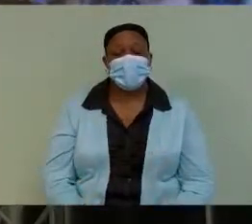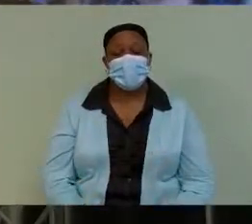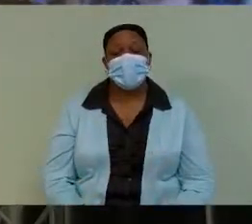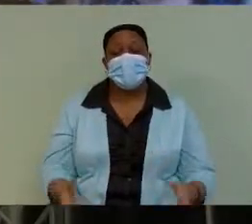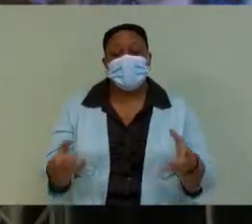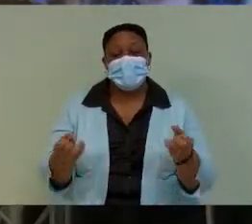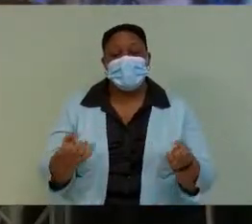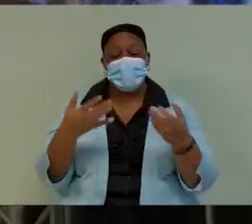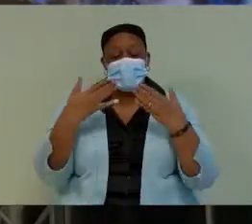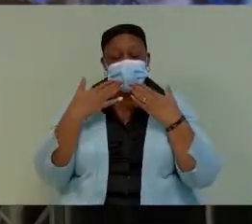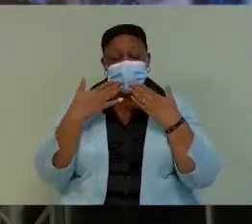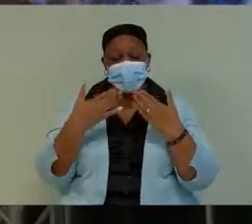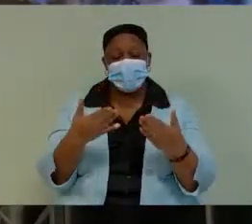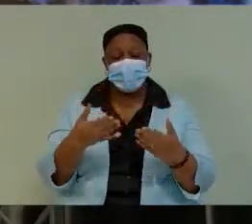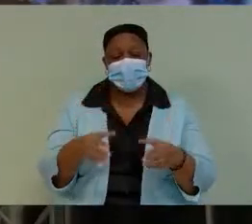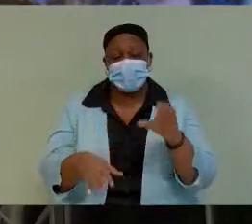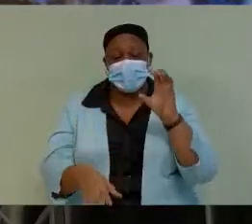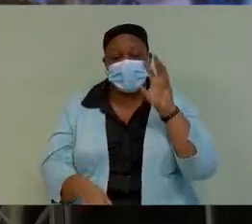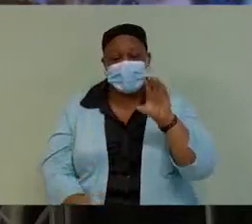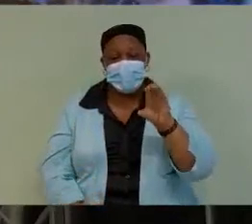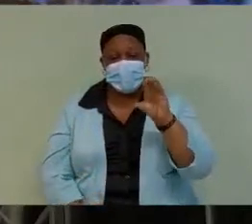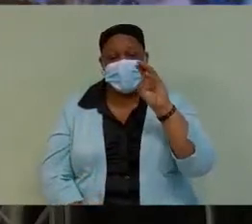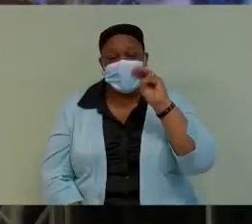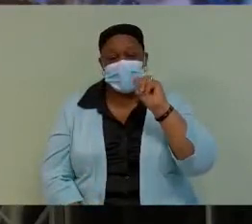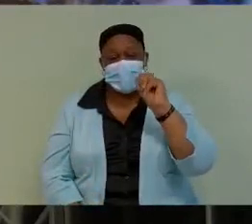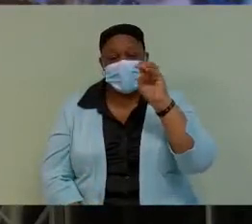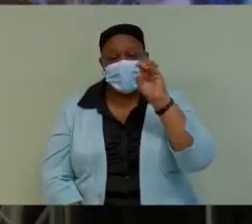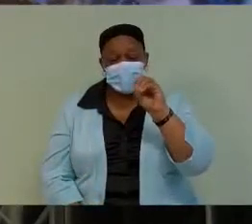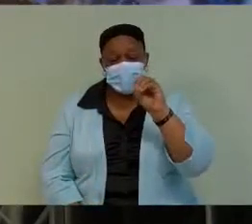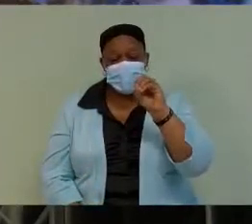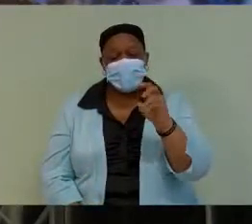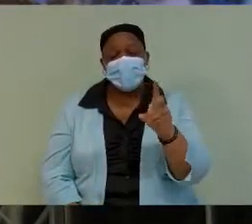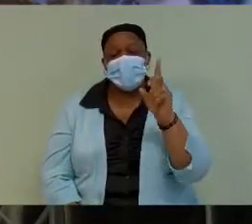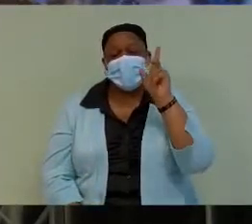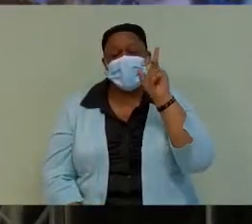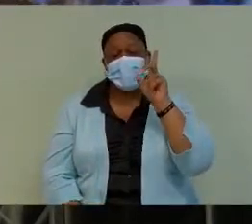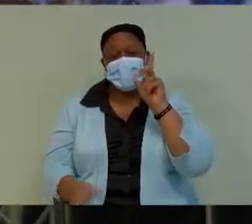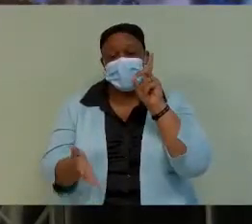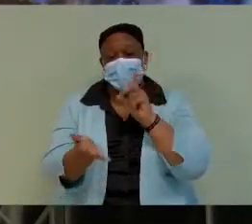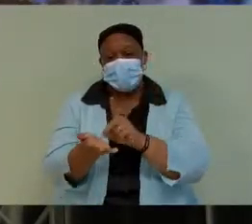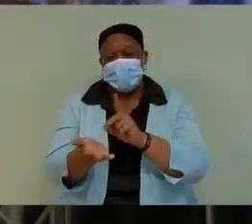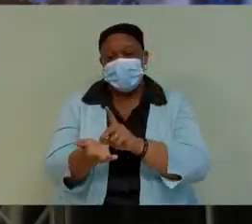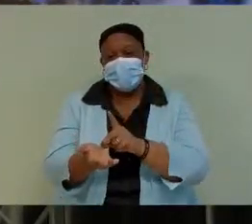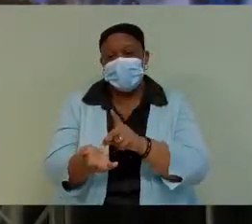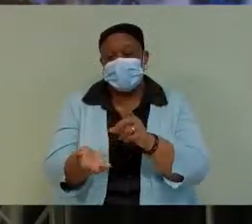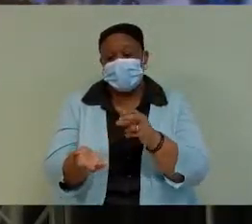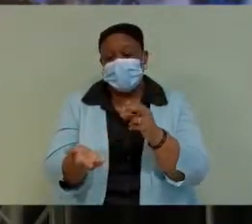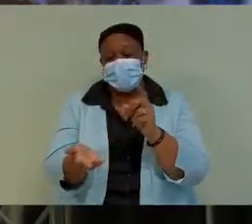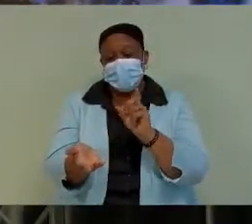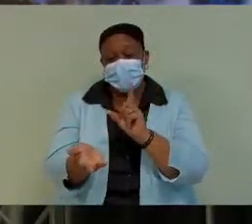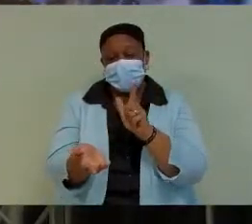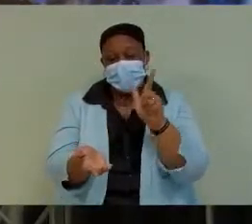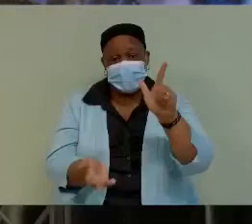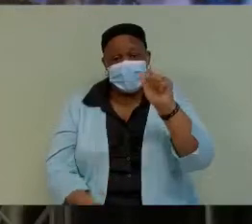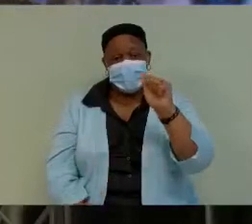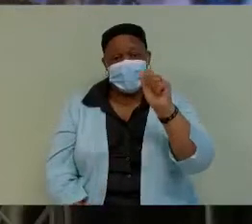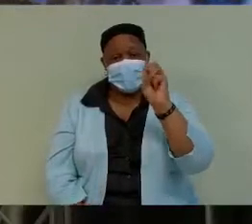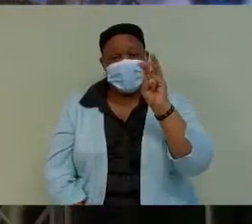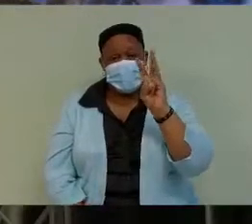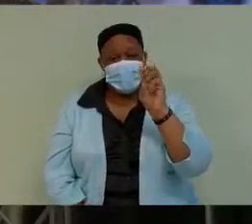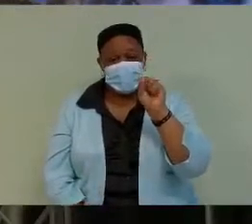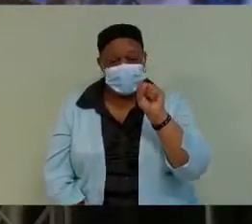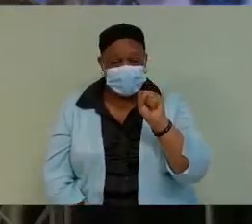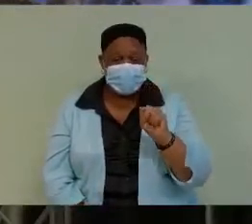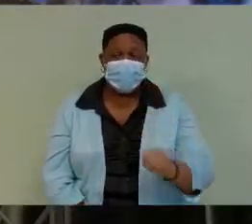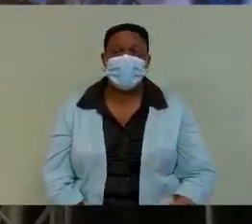thank our Chief Medical Officer, Dr. Hazel Laws, who continue to provide us with update with what